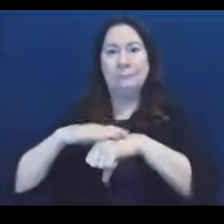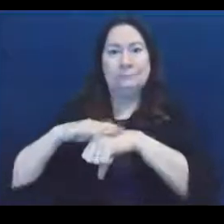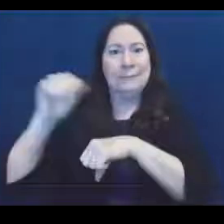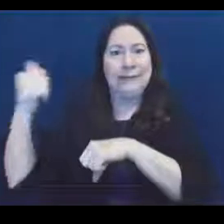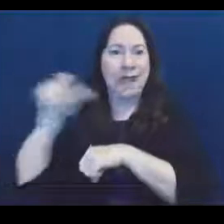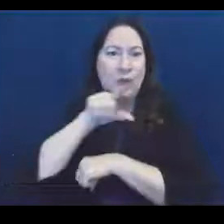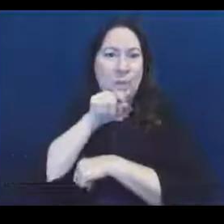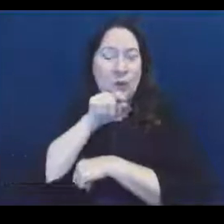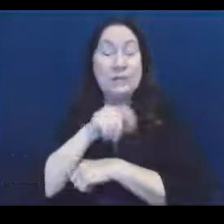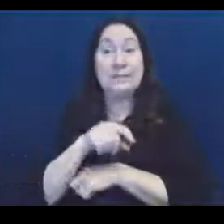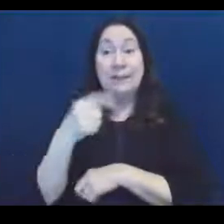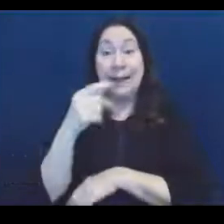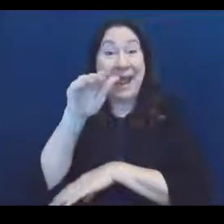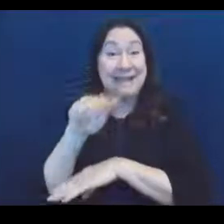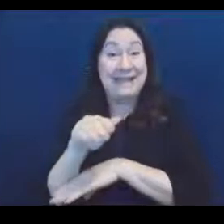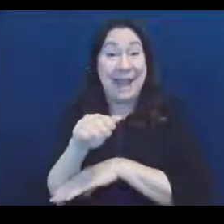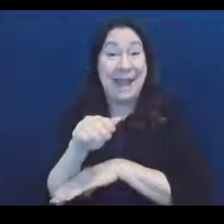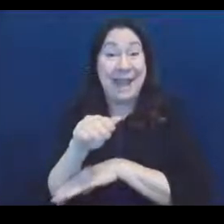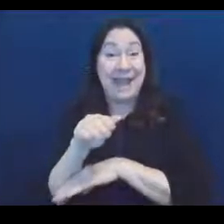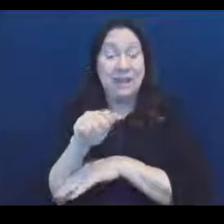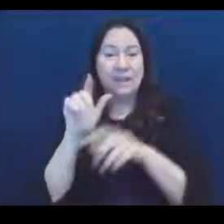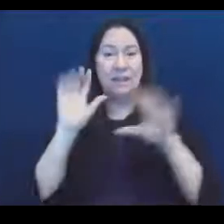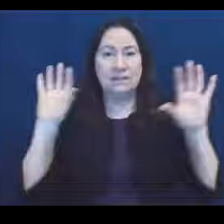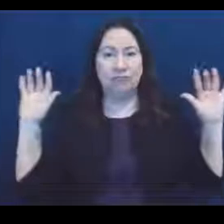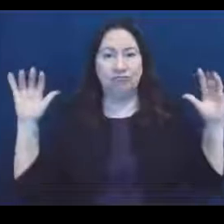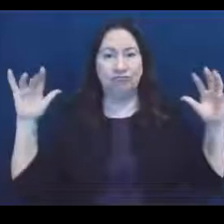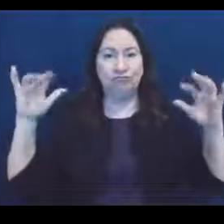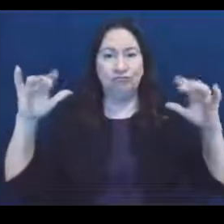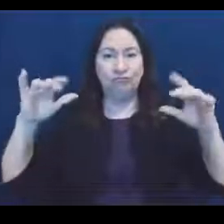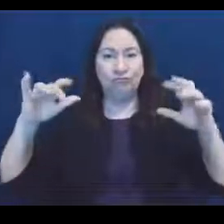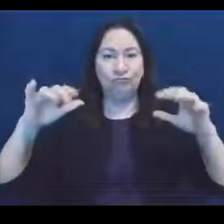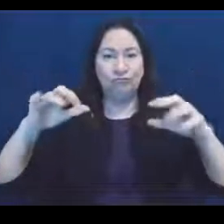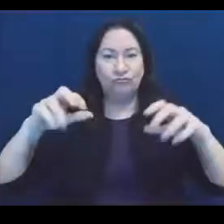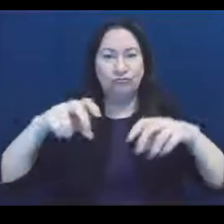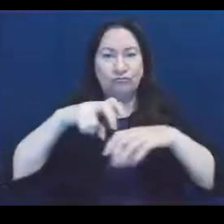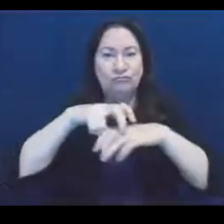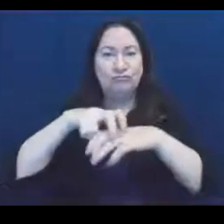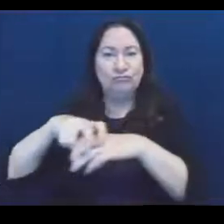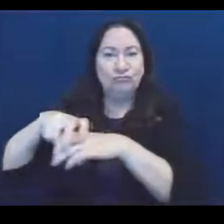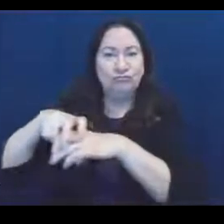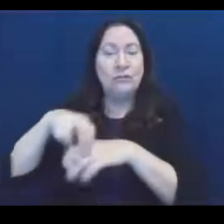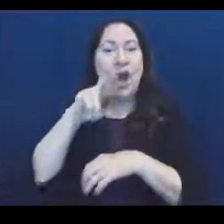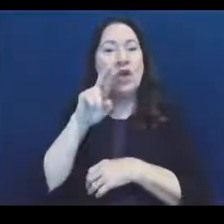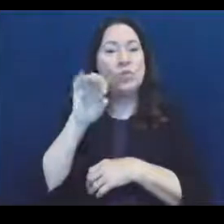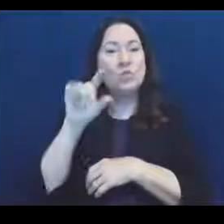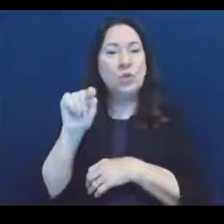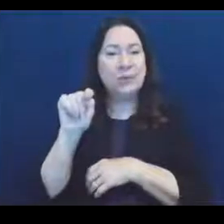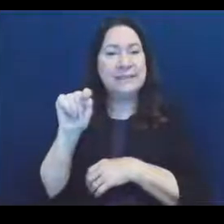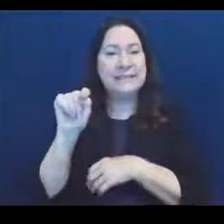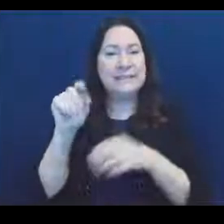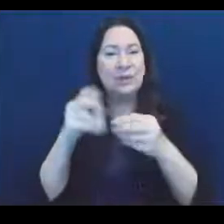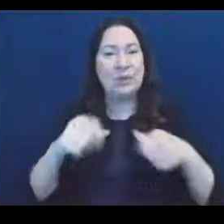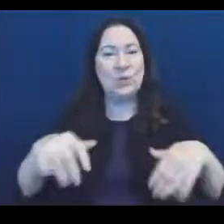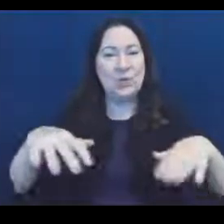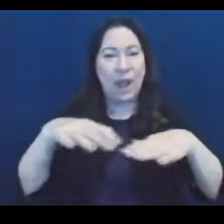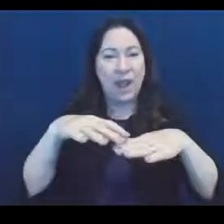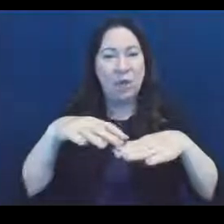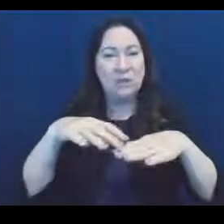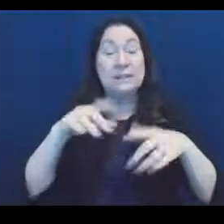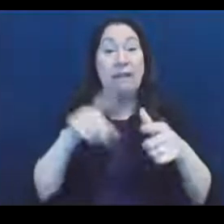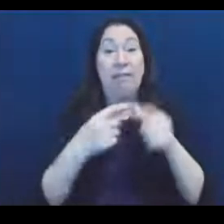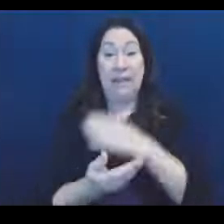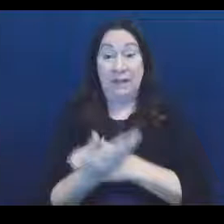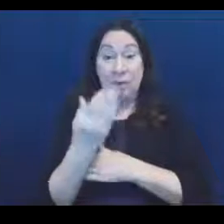at night, they'll form these great assemblages of birds on common roosting grounds. And when they take off in the morning